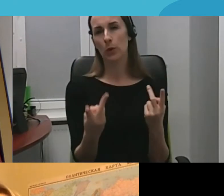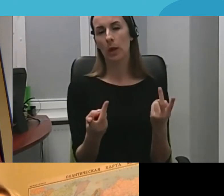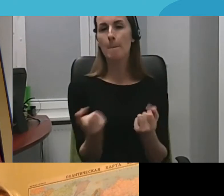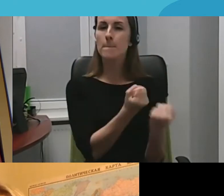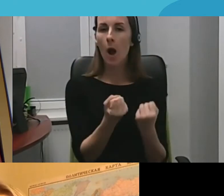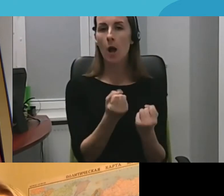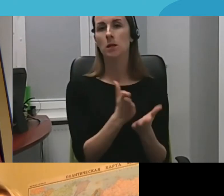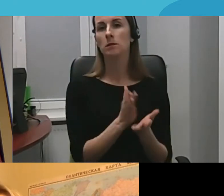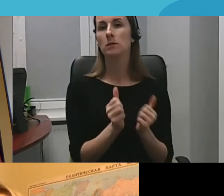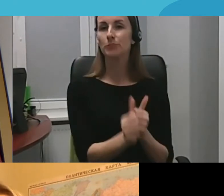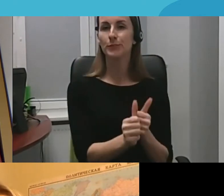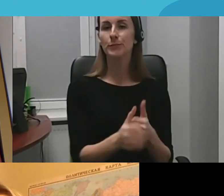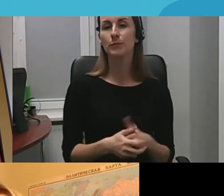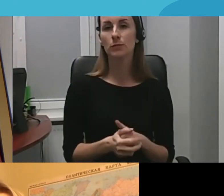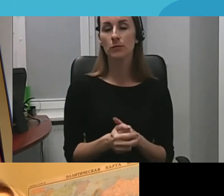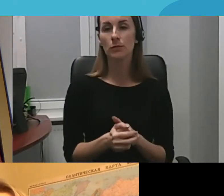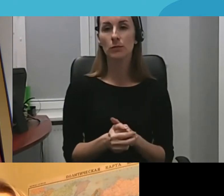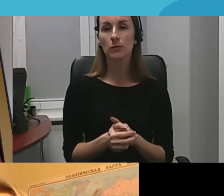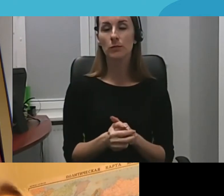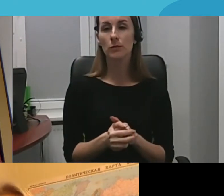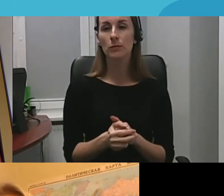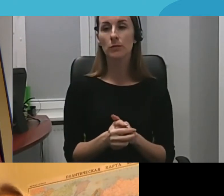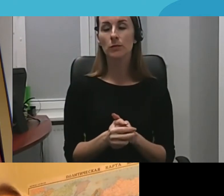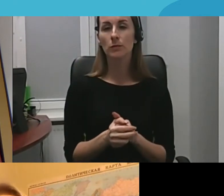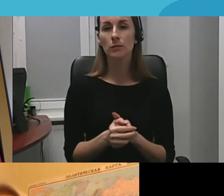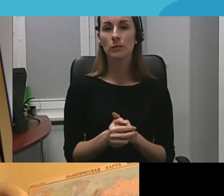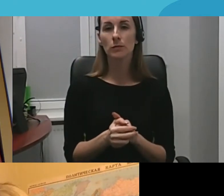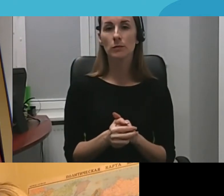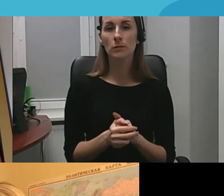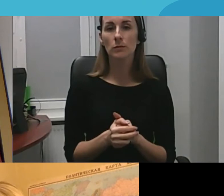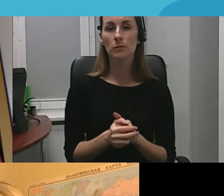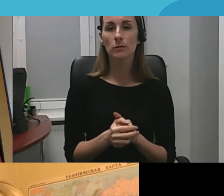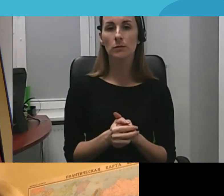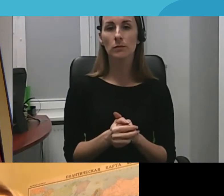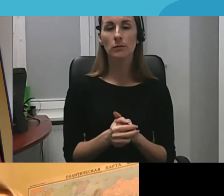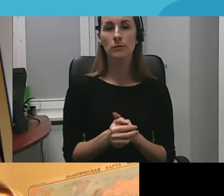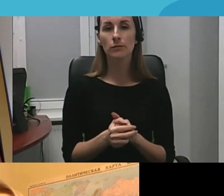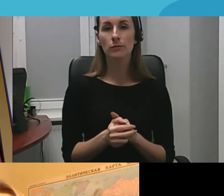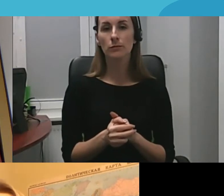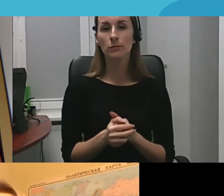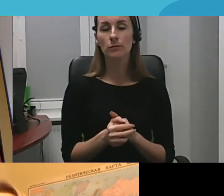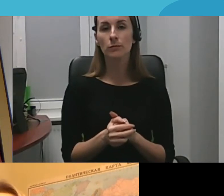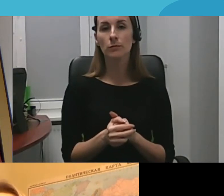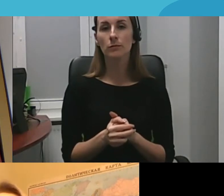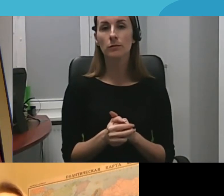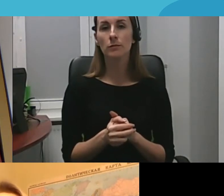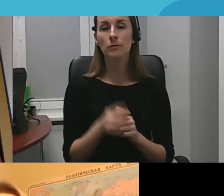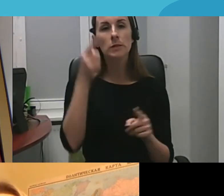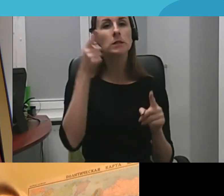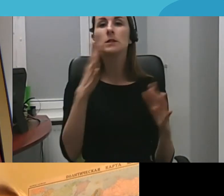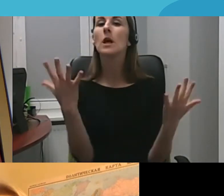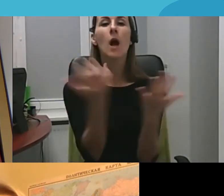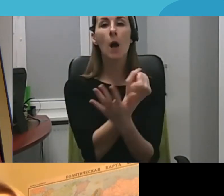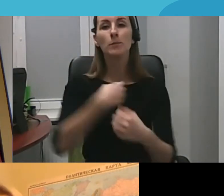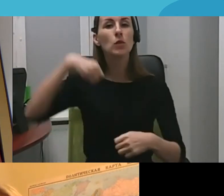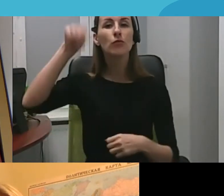that is supporting Belarus today and democracy in this country, because and in fact it's